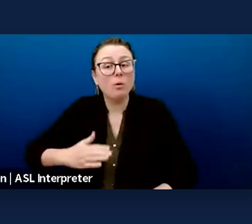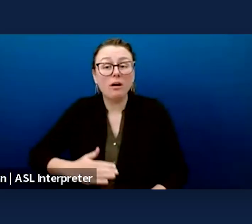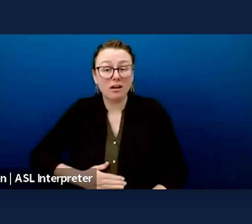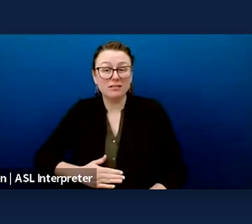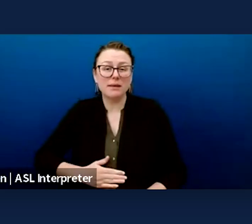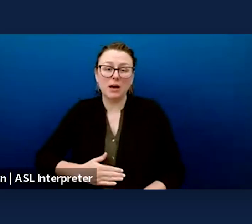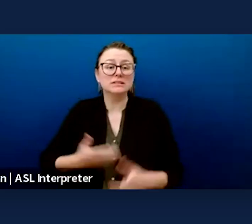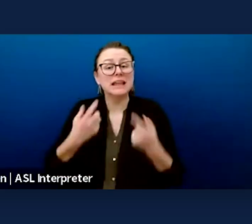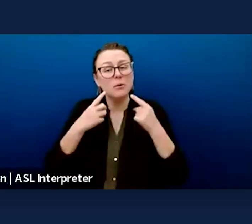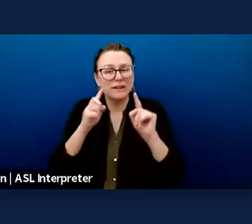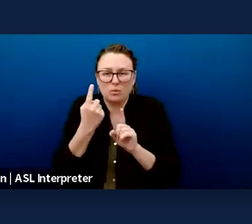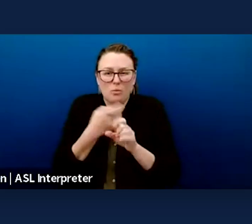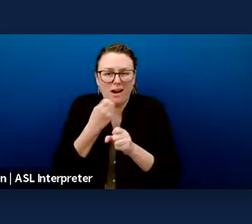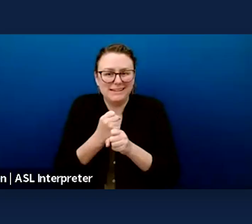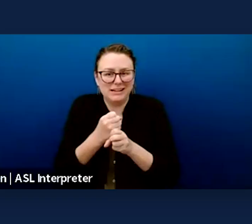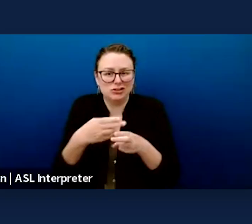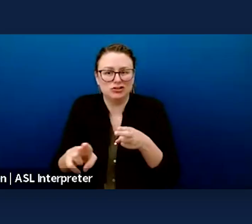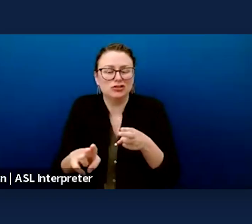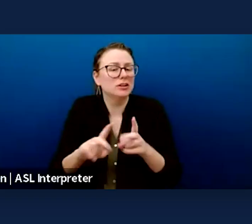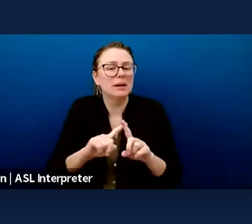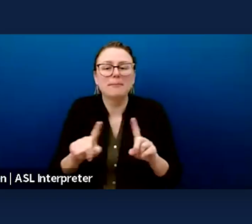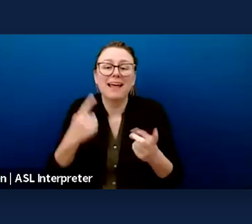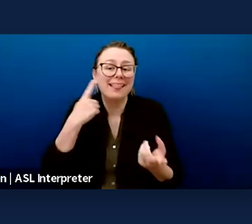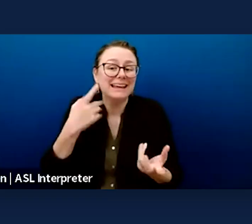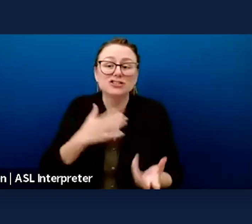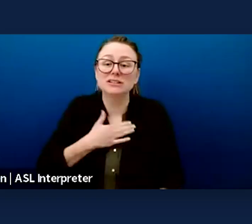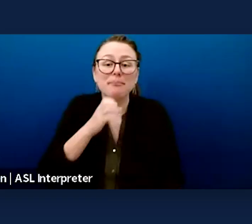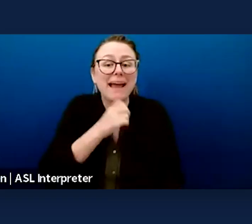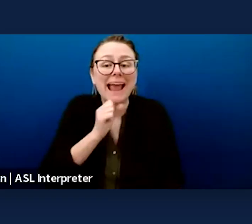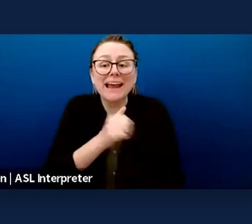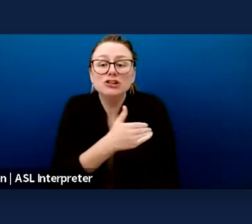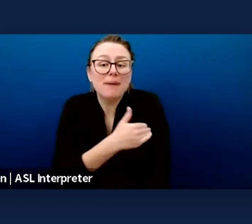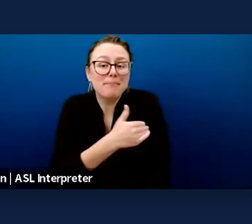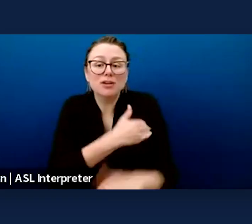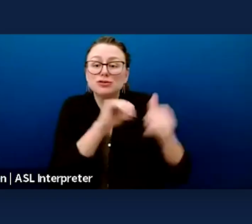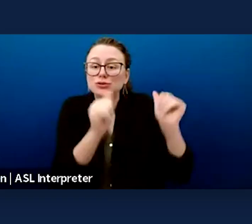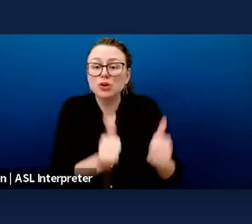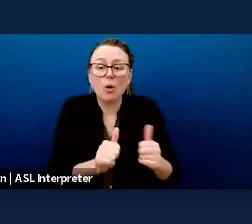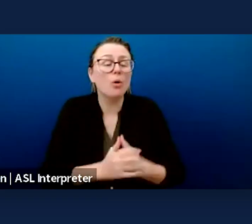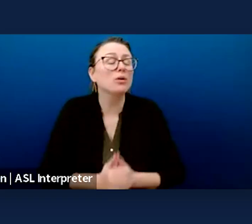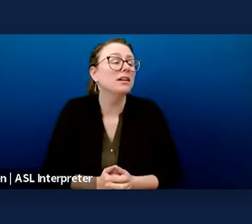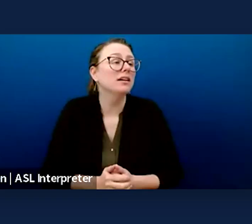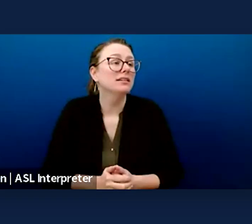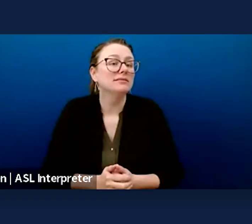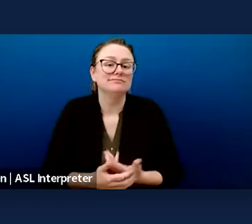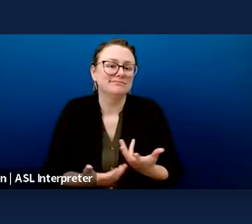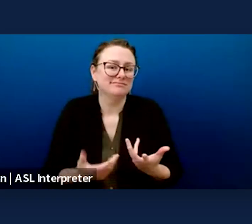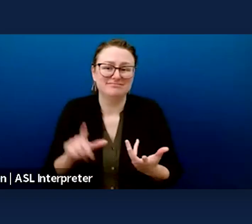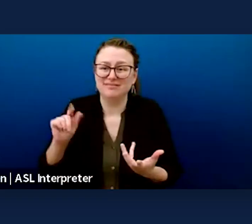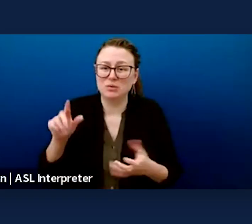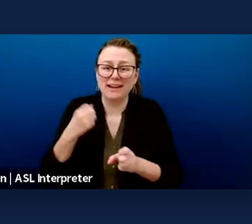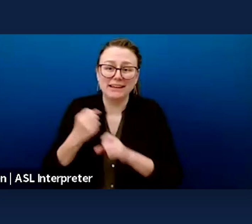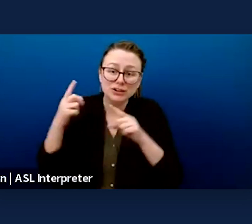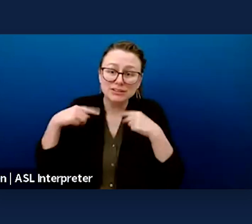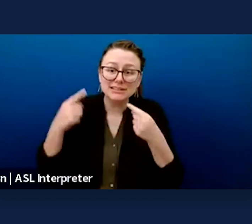but it I think it was just age, no muscle tone, you know, years since injury, all that. But I did